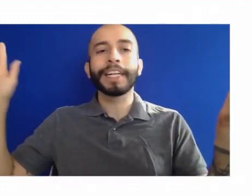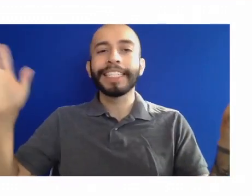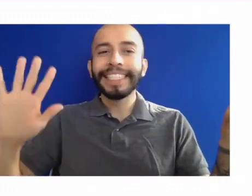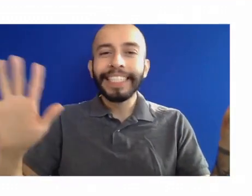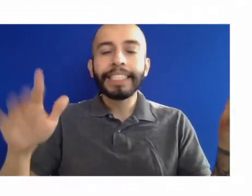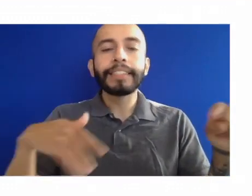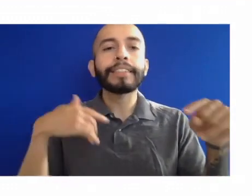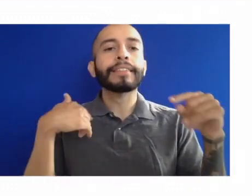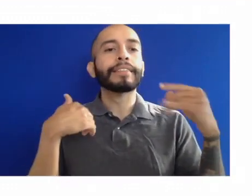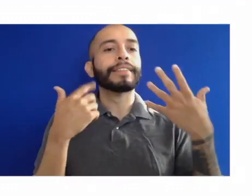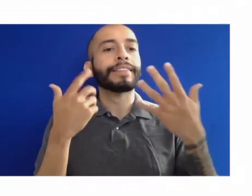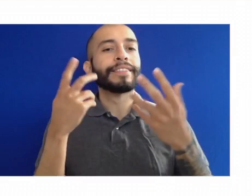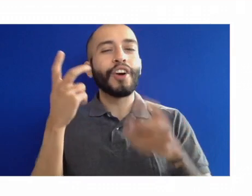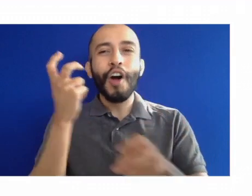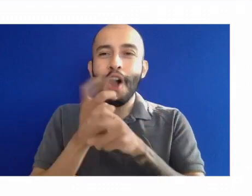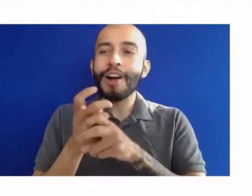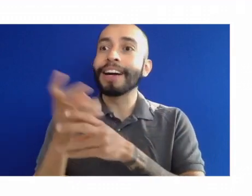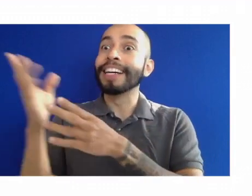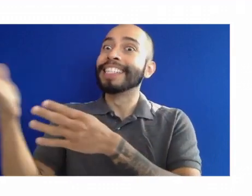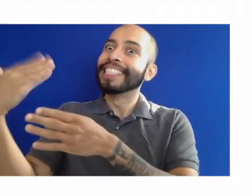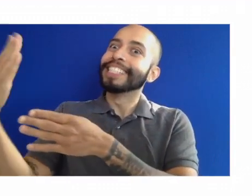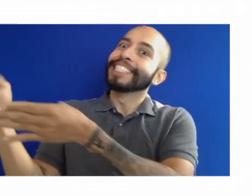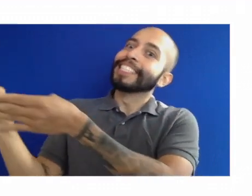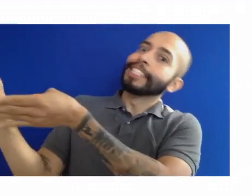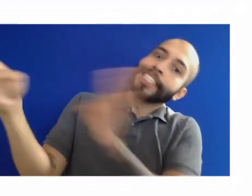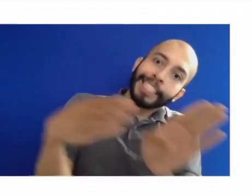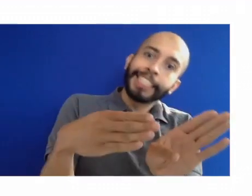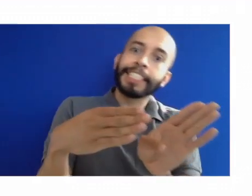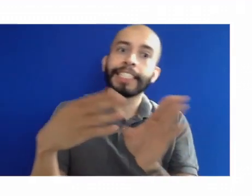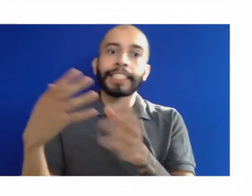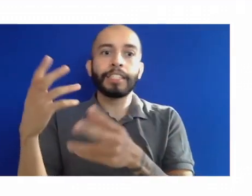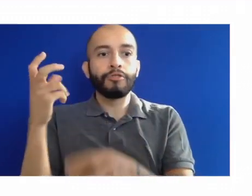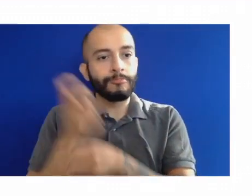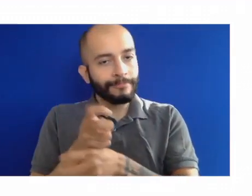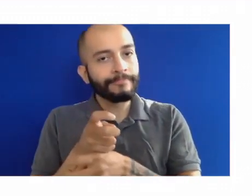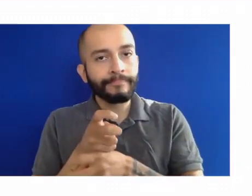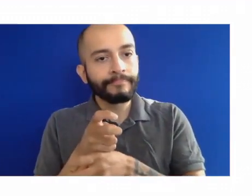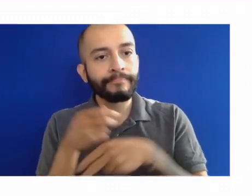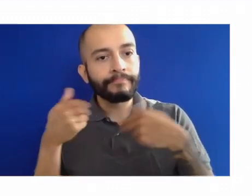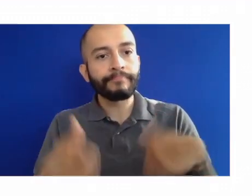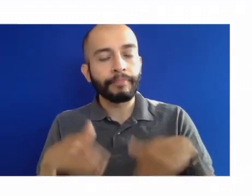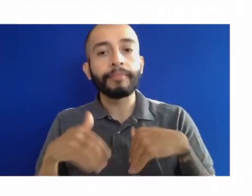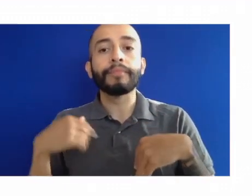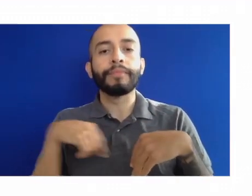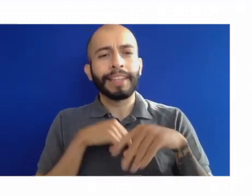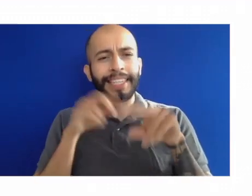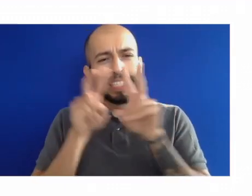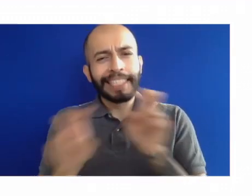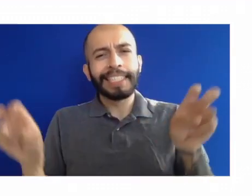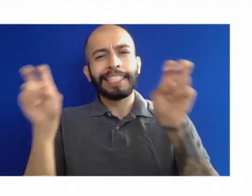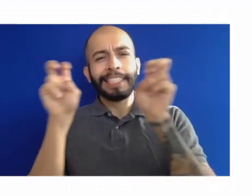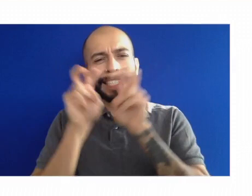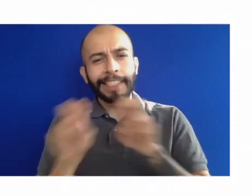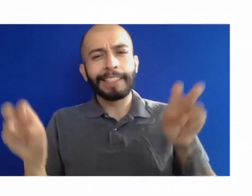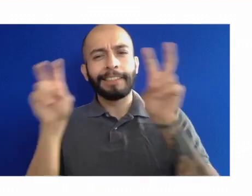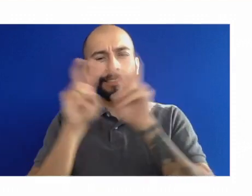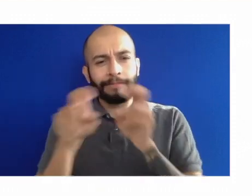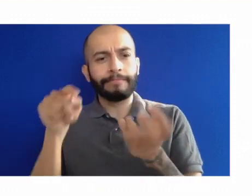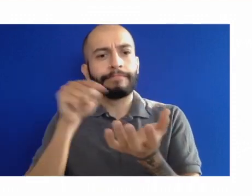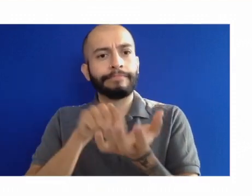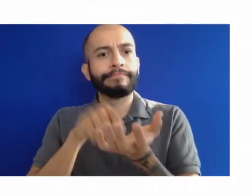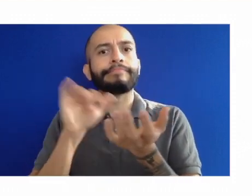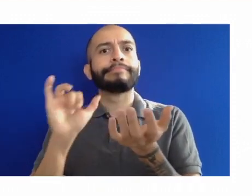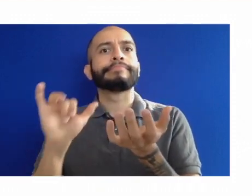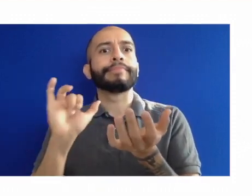And so our analysis pushed us to look to the different rumor types. We divided into 4 categories.